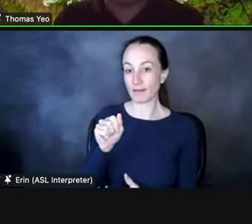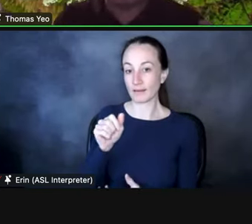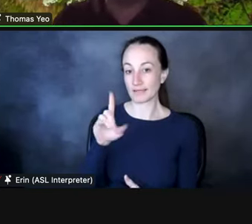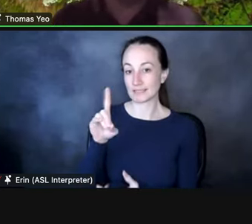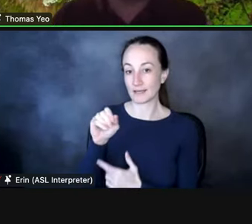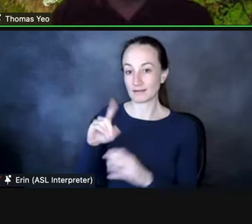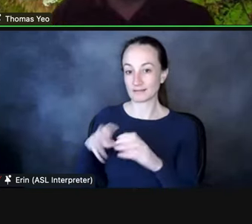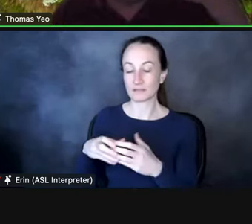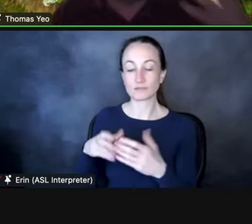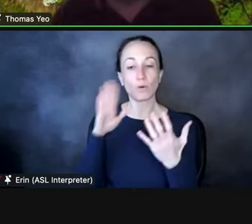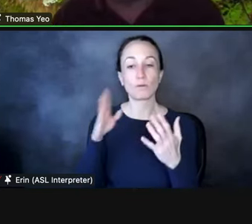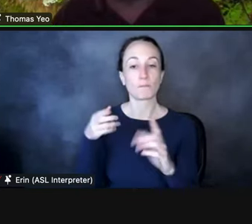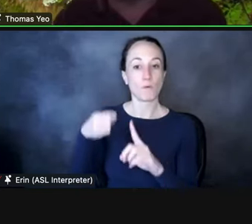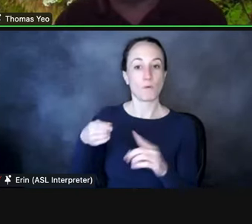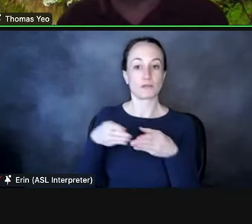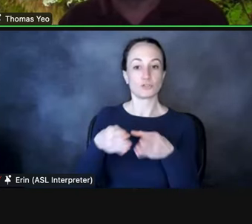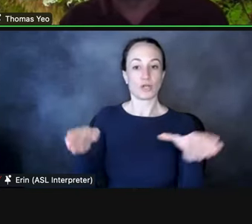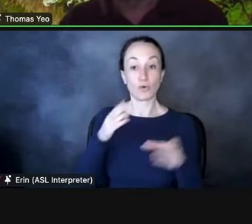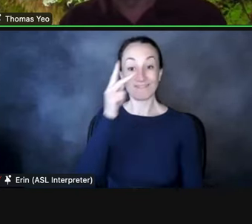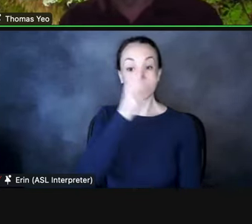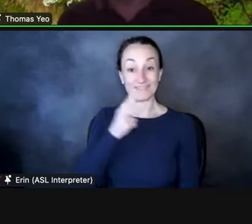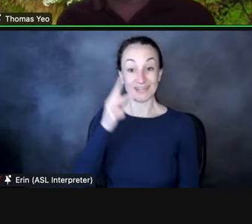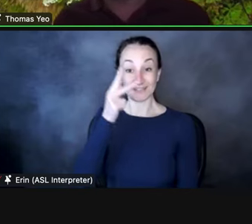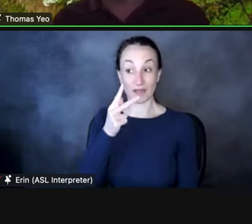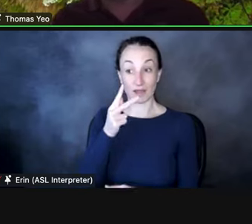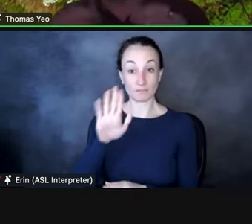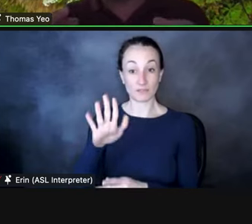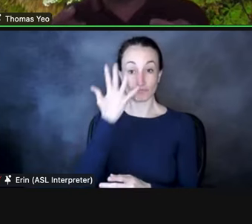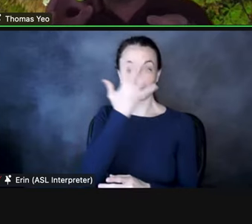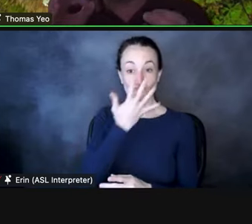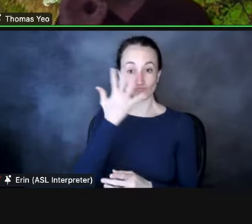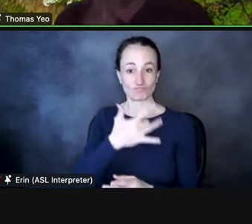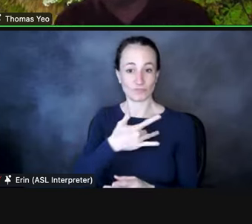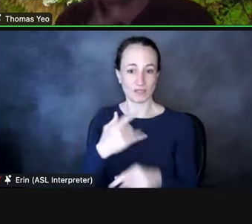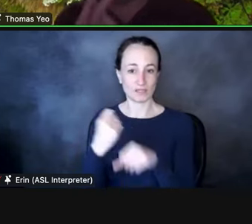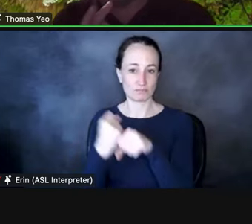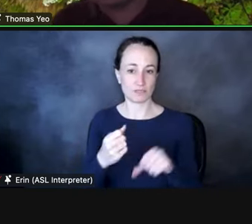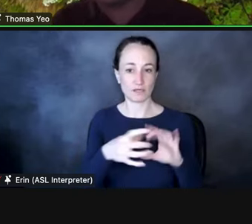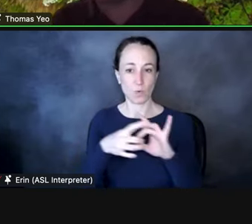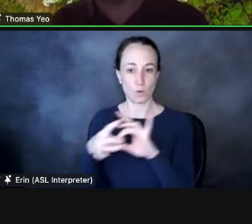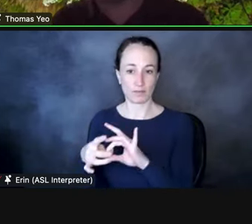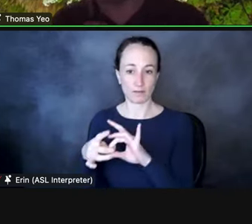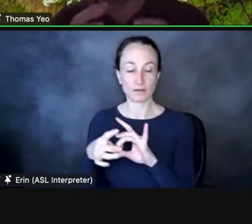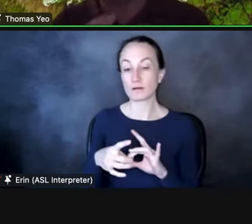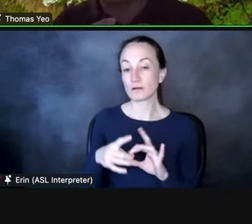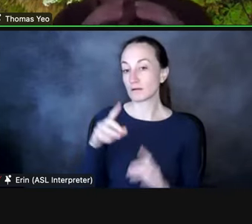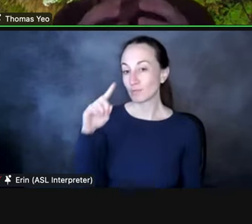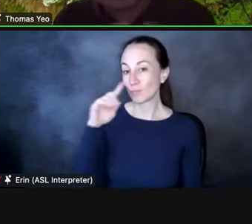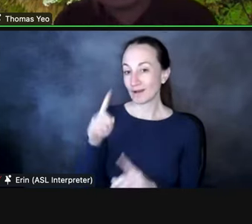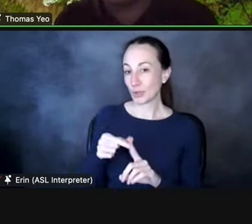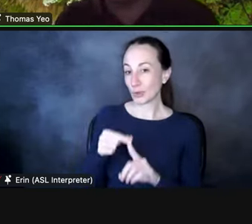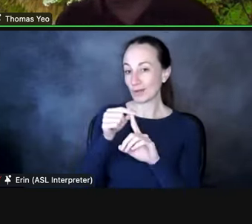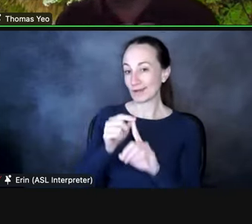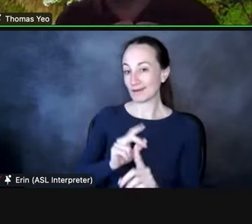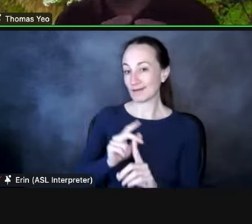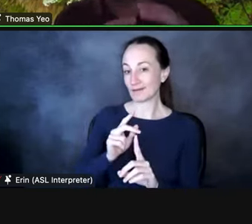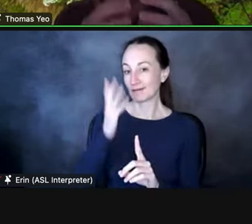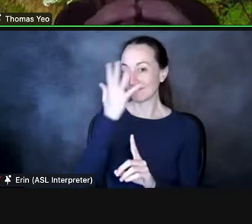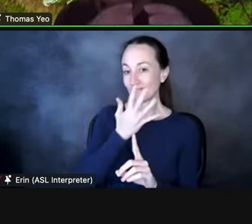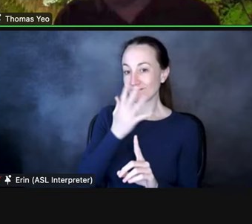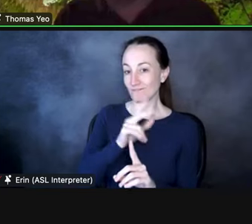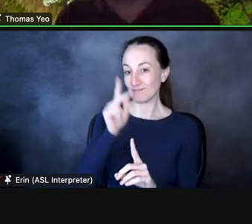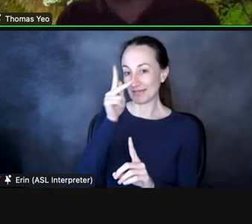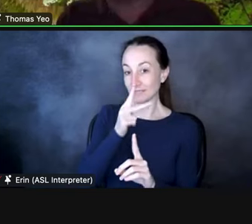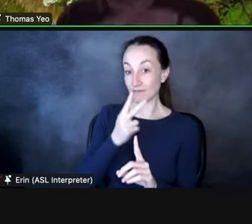basically, in general, phenotypes are correlated, right? And we expect that a unique phenotype from a small dataset, right,